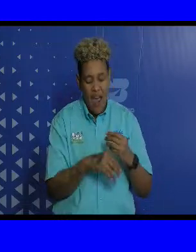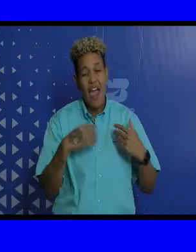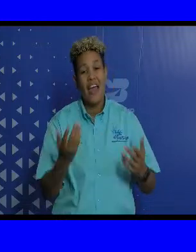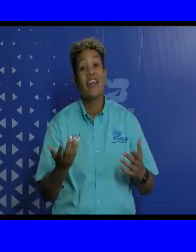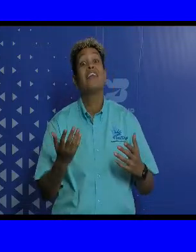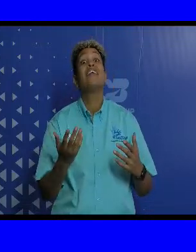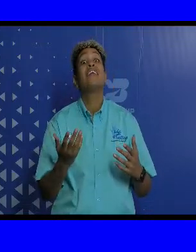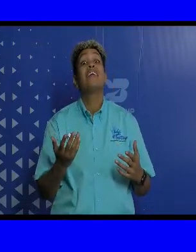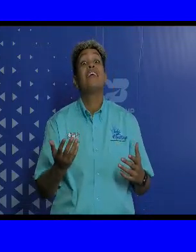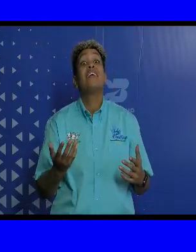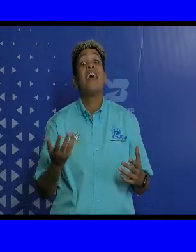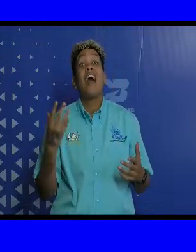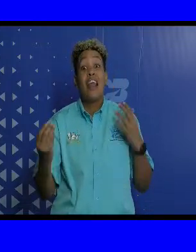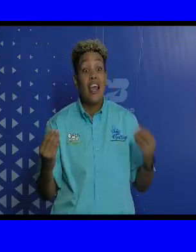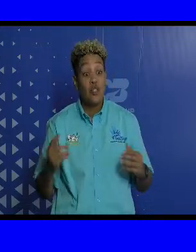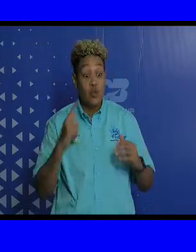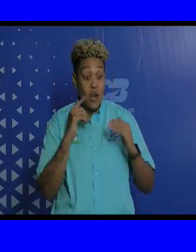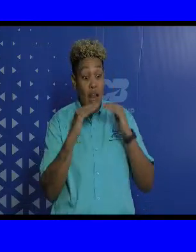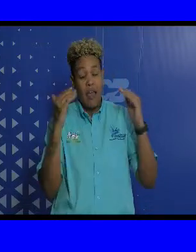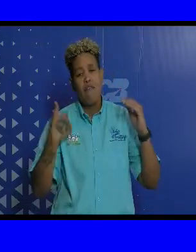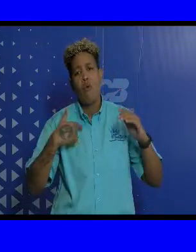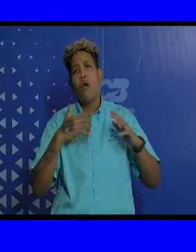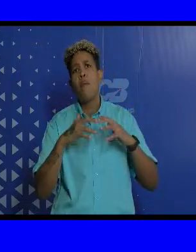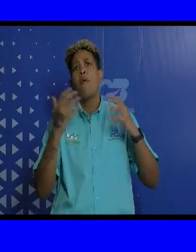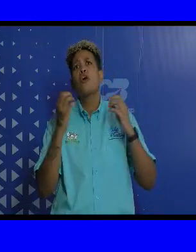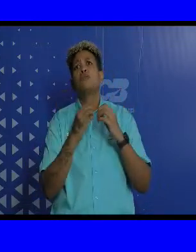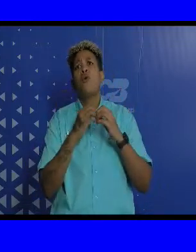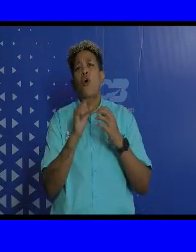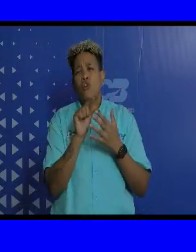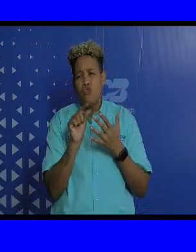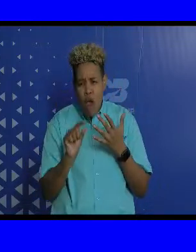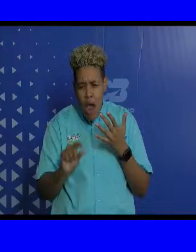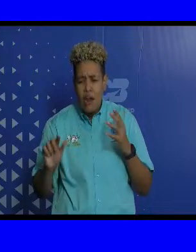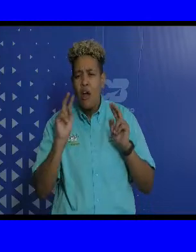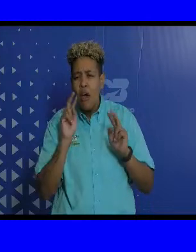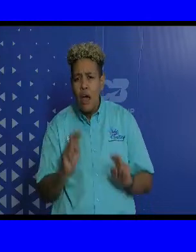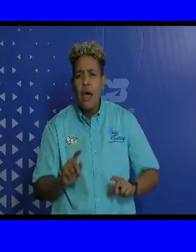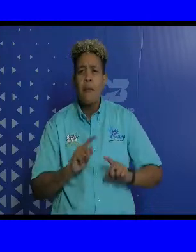at the execution level, we're much, much more granular